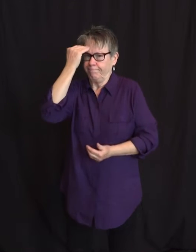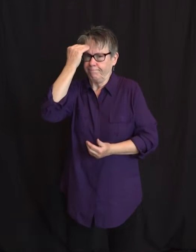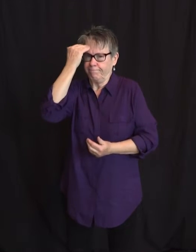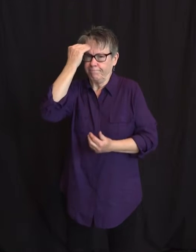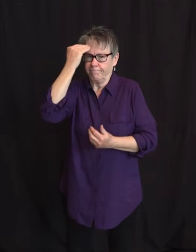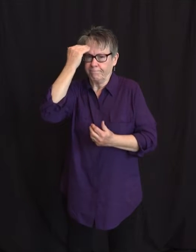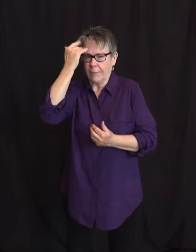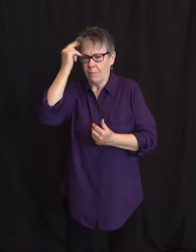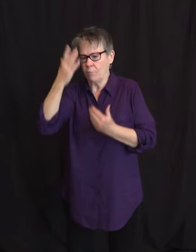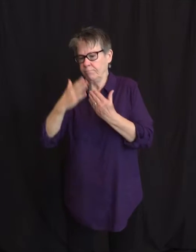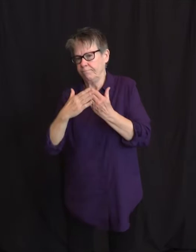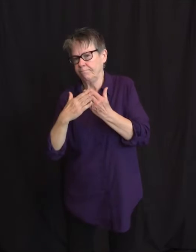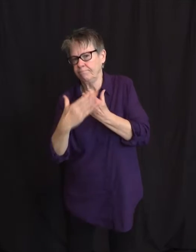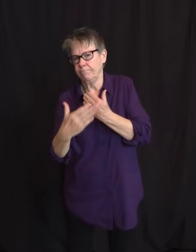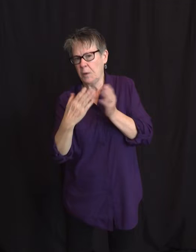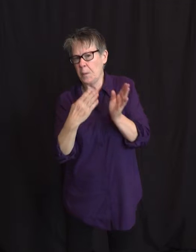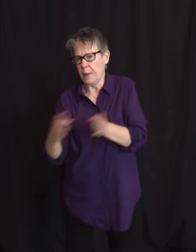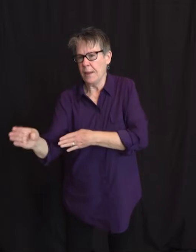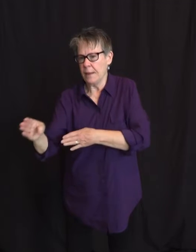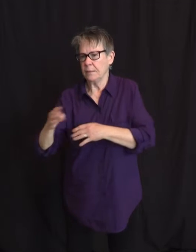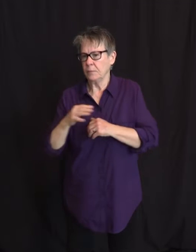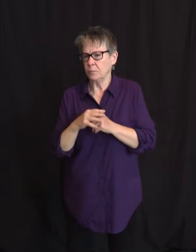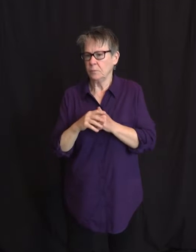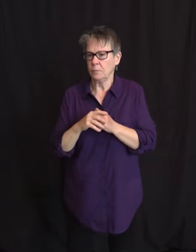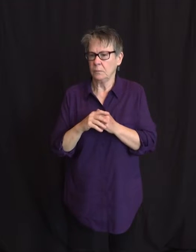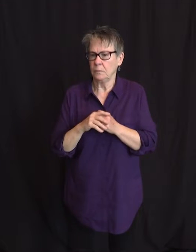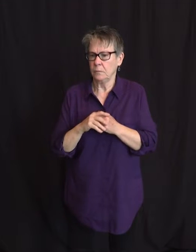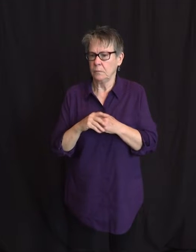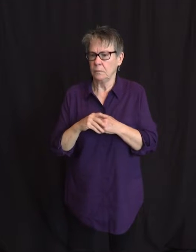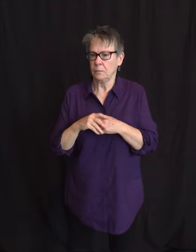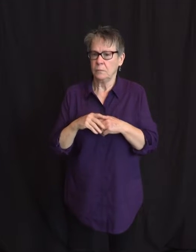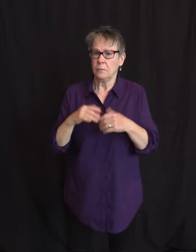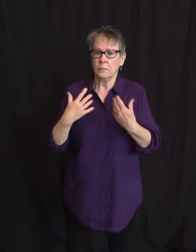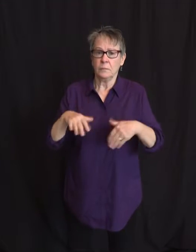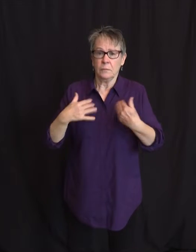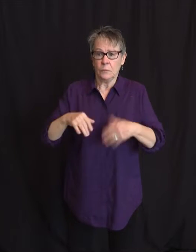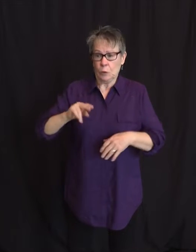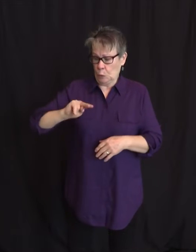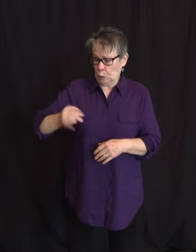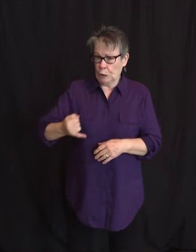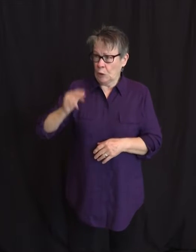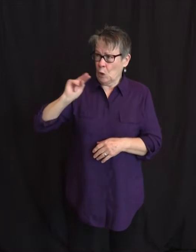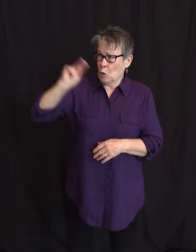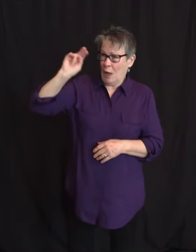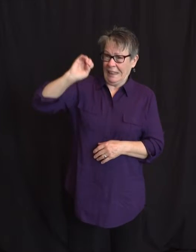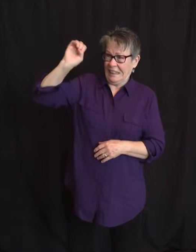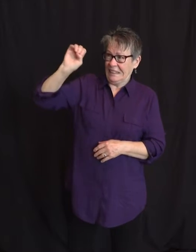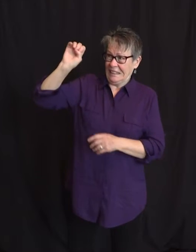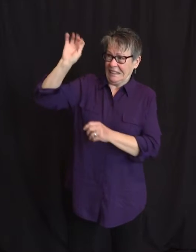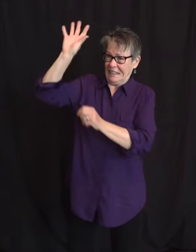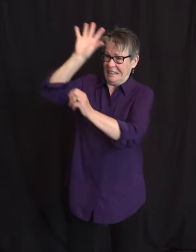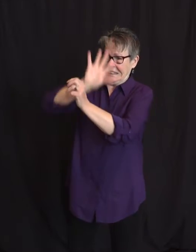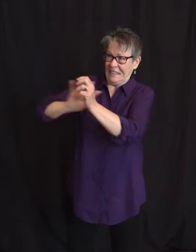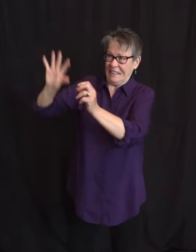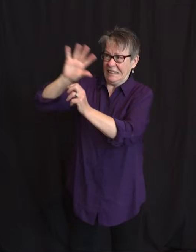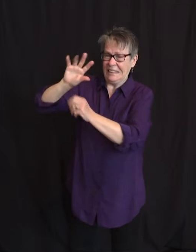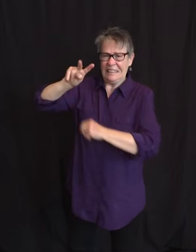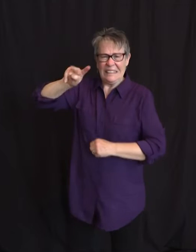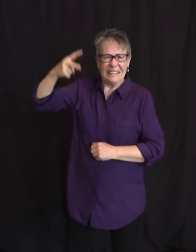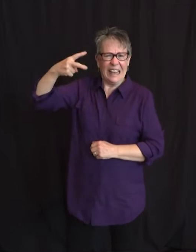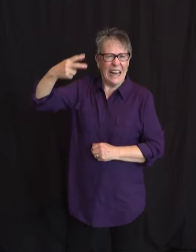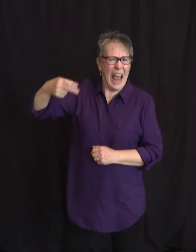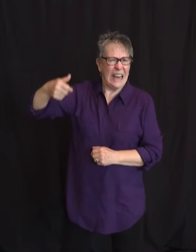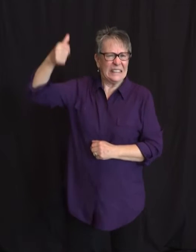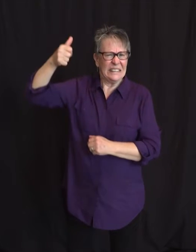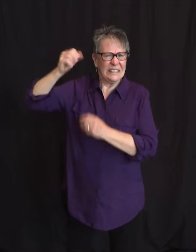the Northeast Corridor, New Jersey being number 2 behind the state of New York